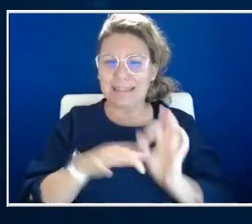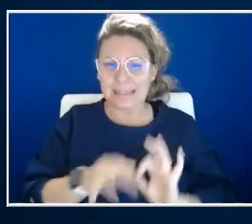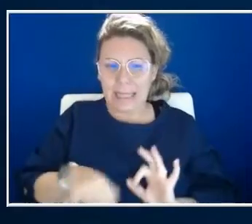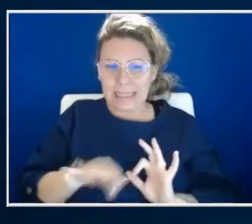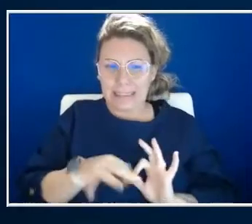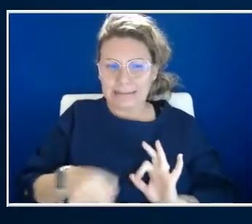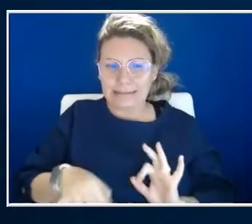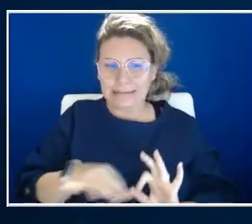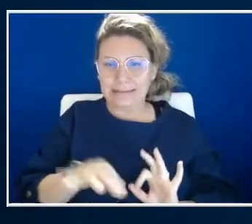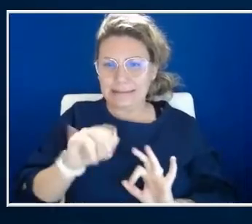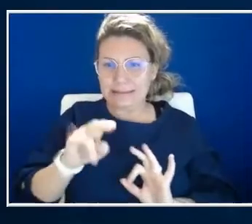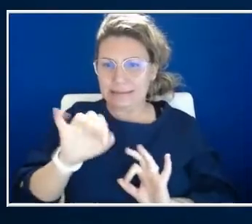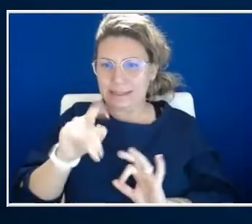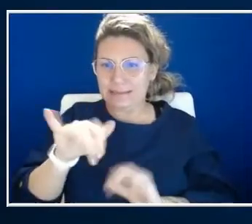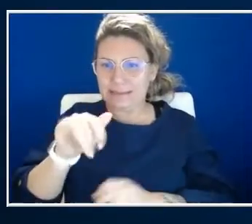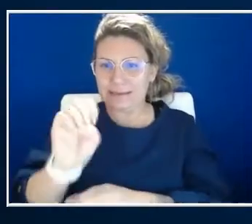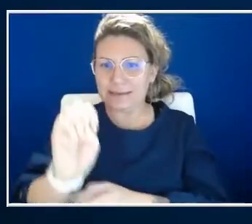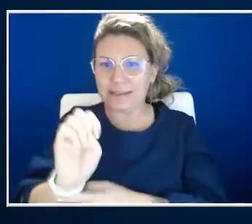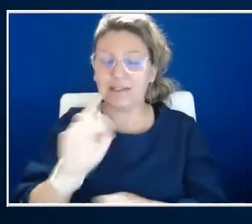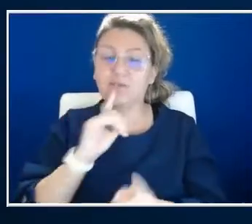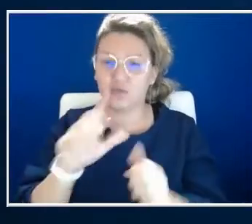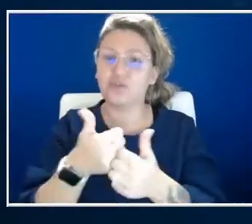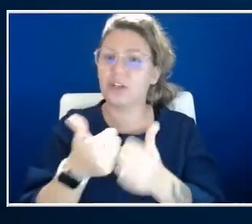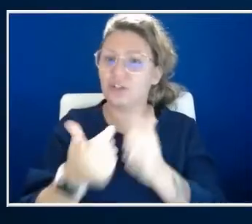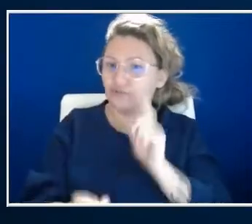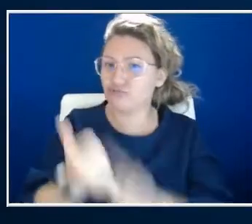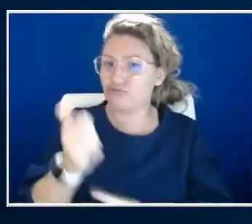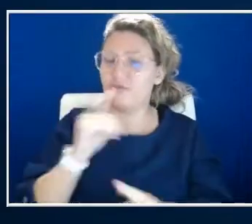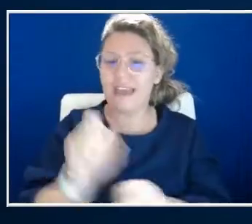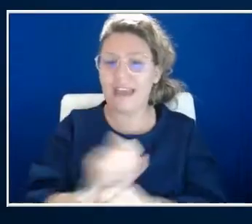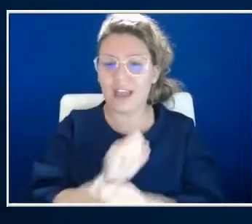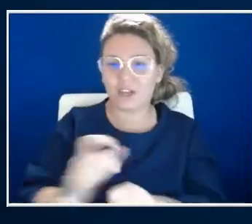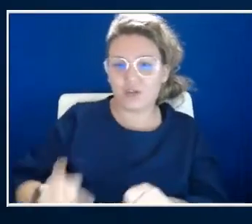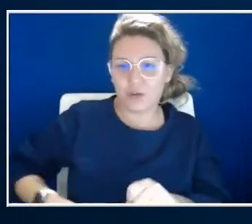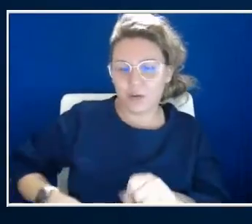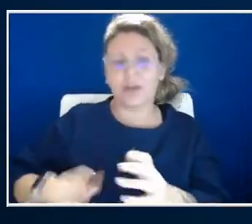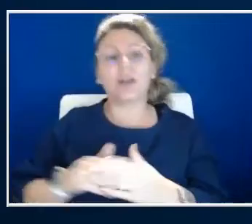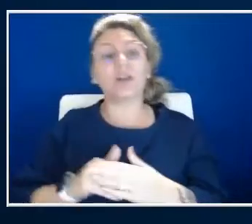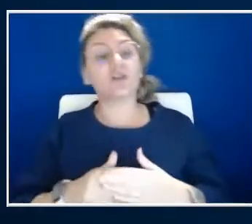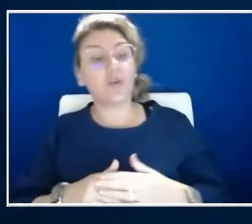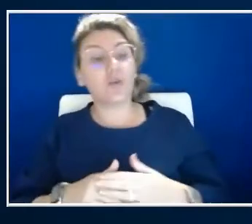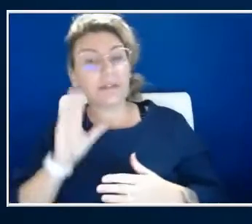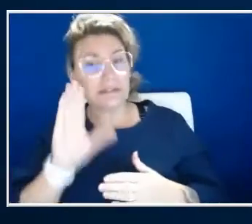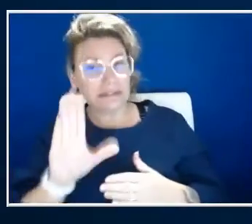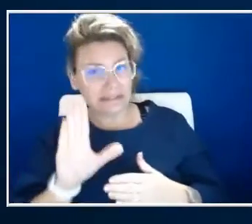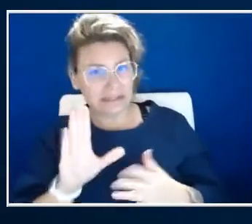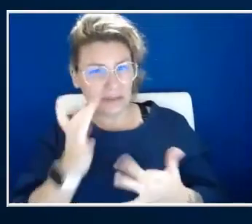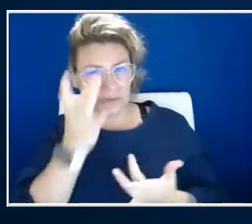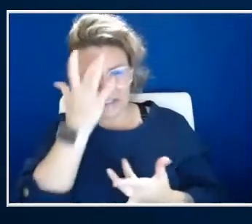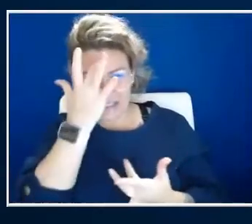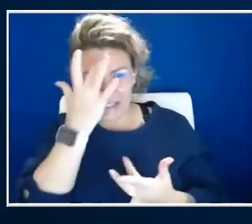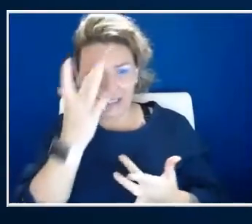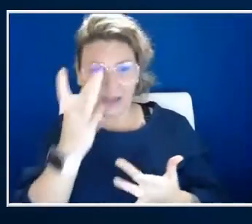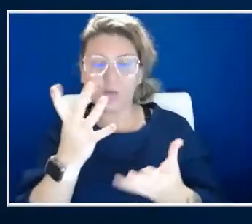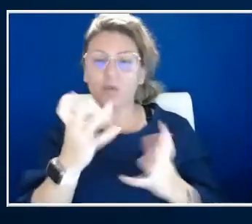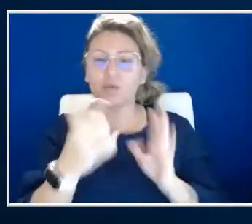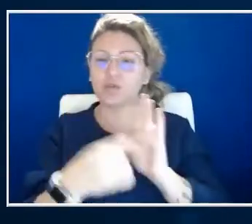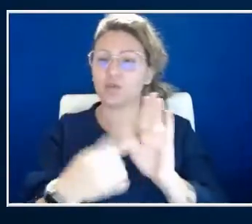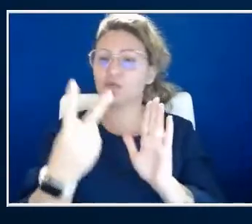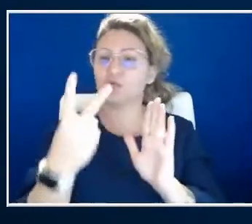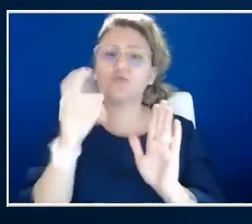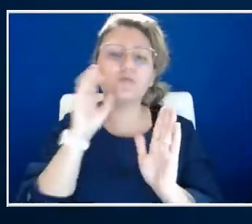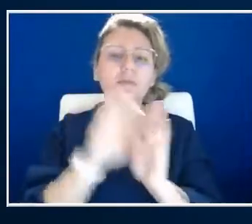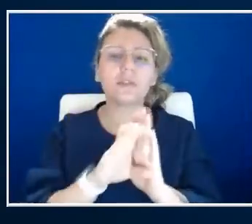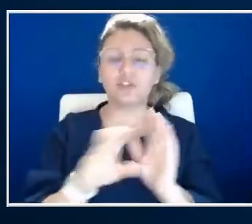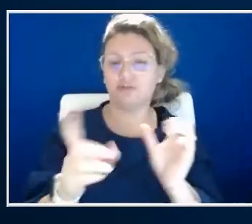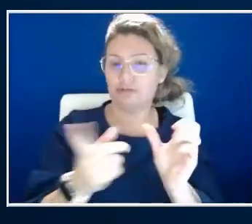to actually remove the kidney. So Curtis's kidney, as you mentioned, it was sick. I want to show two pictures. The first one is going